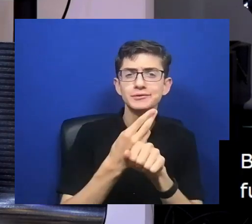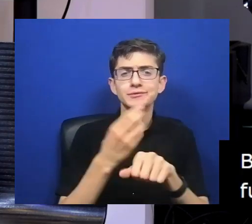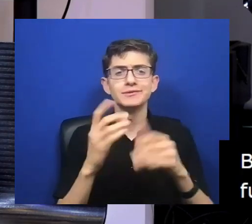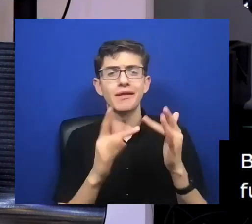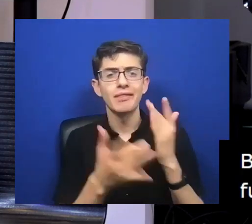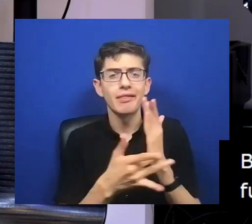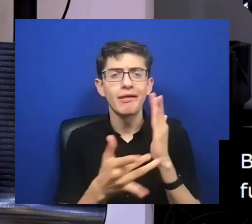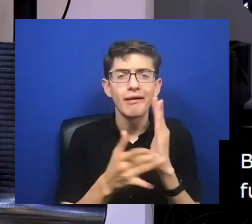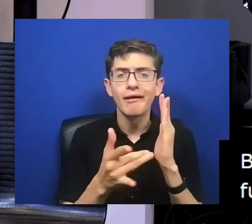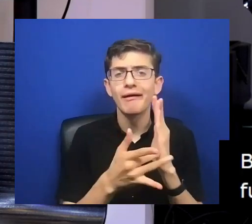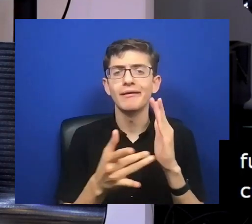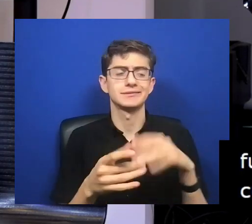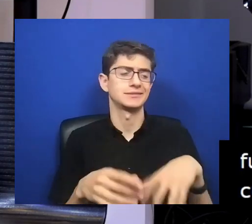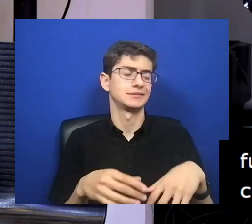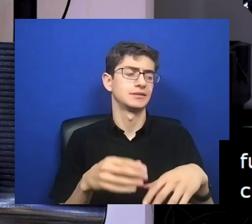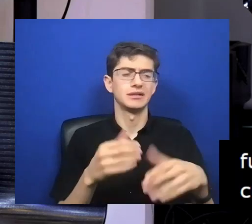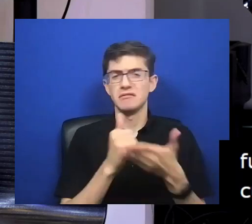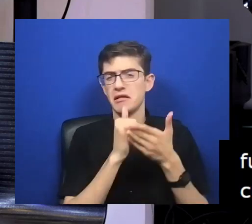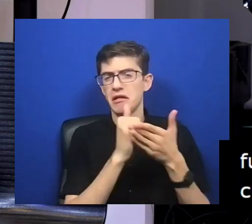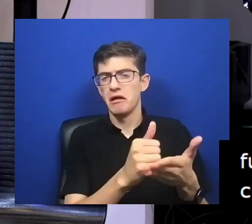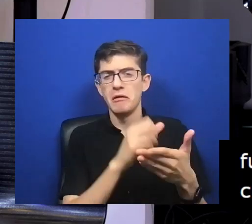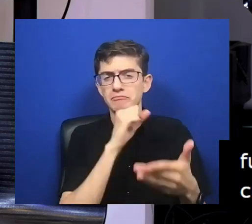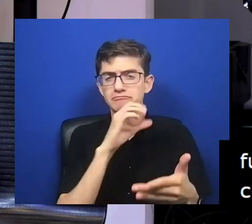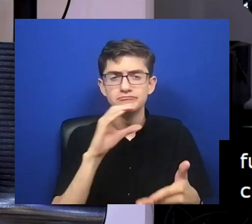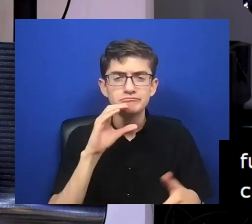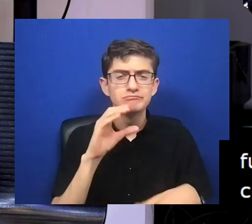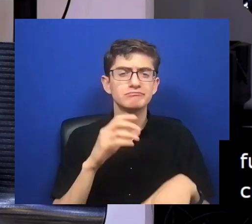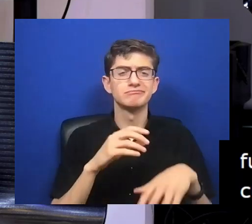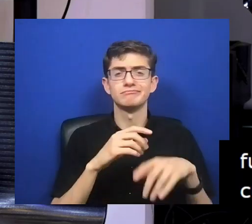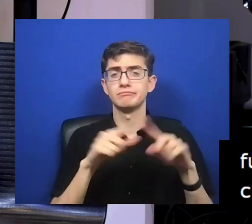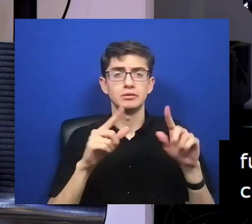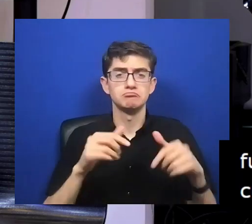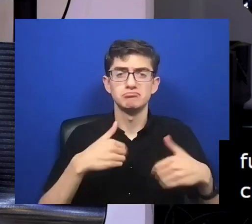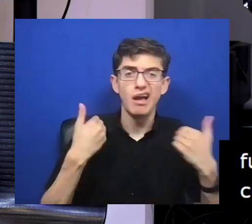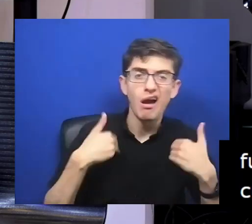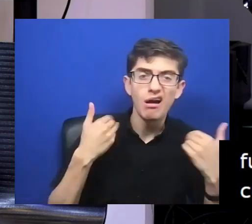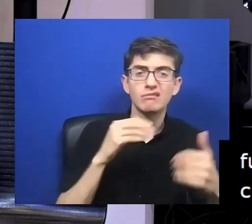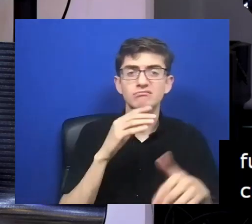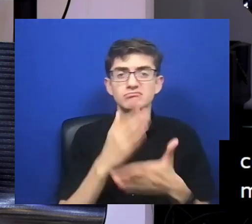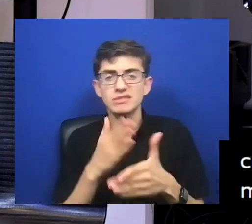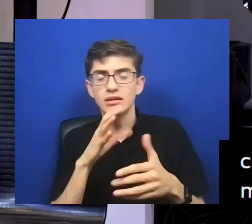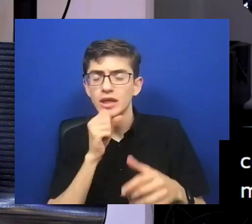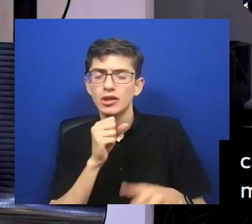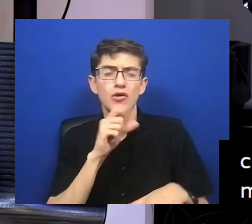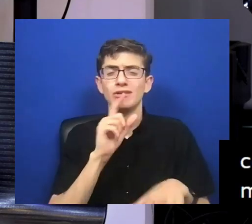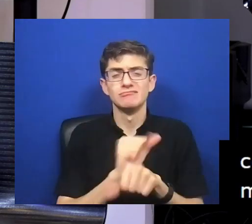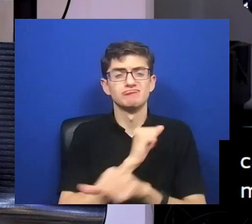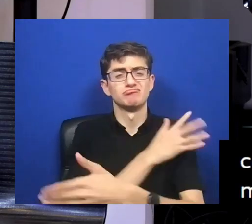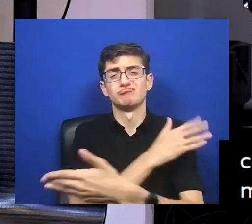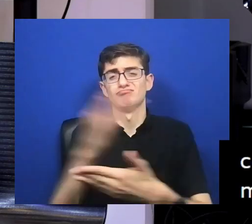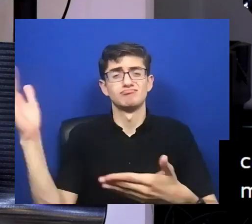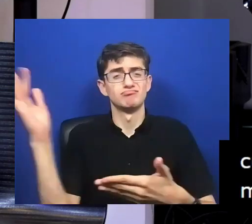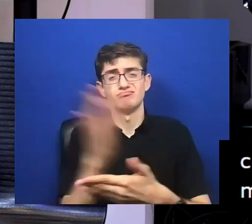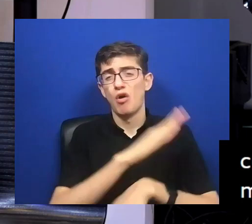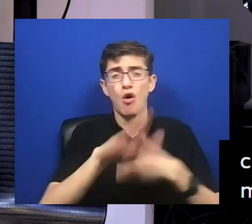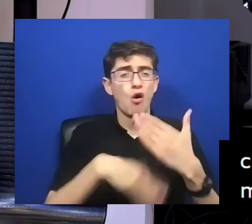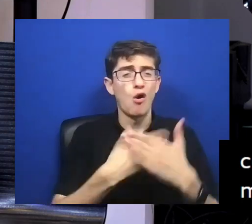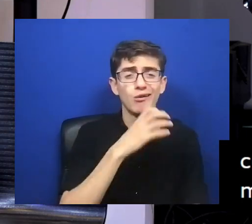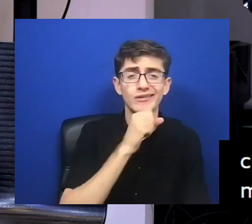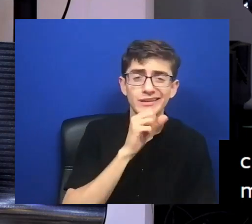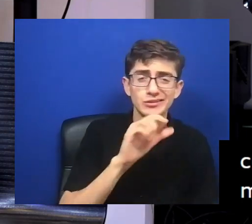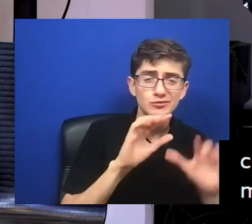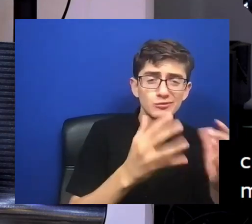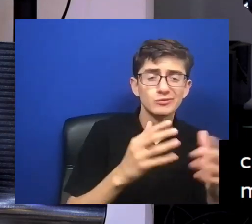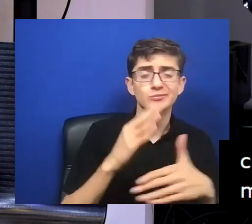been enrichment programs for every age group, every demographic in Brooklyn. But since